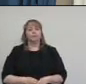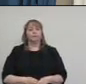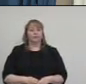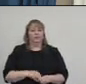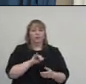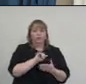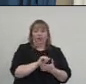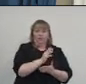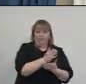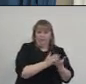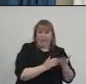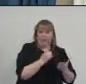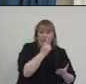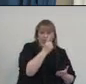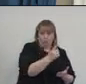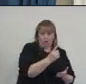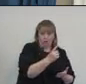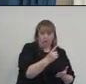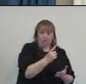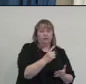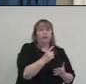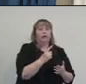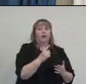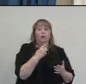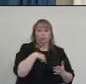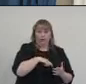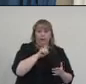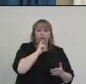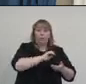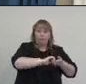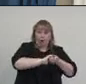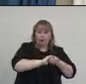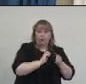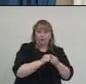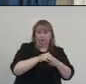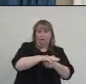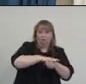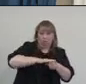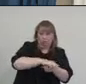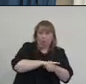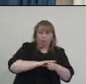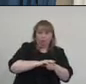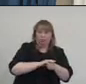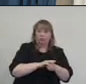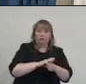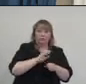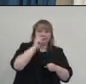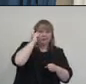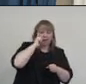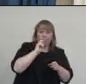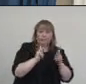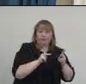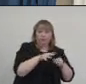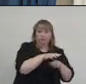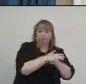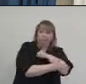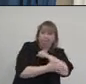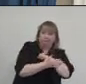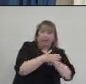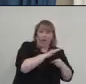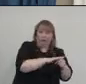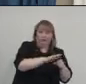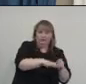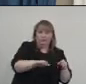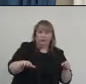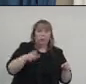1 and plan for future phases, we're going to partner with our locally elected officials at the county level who are the experts in their